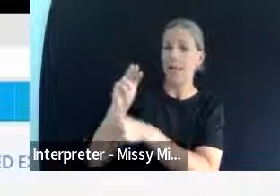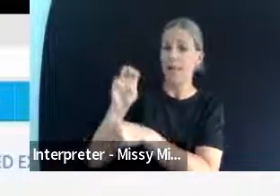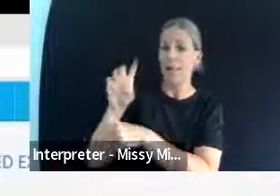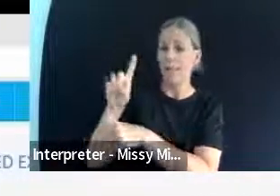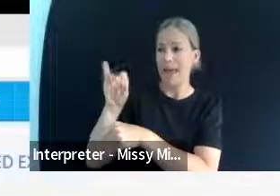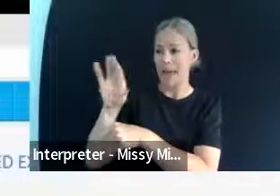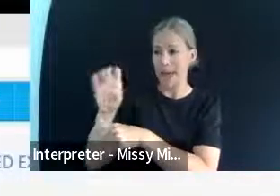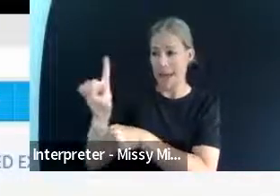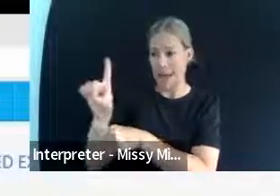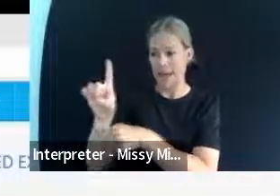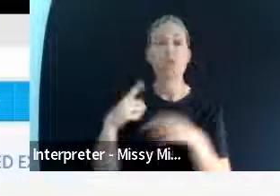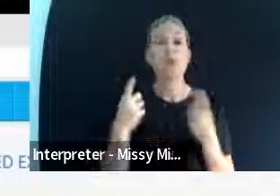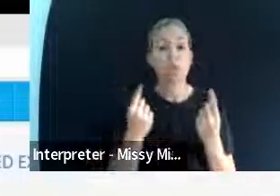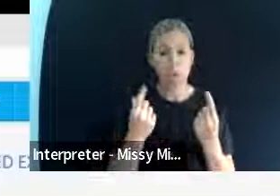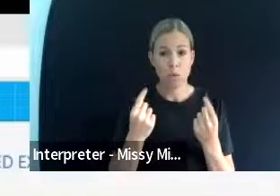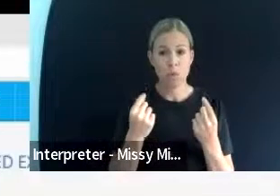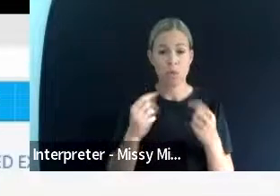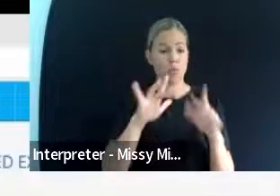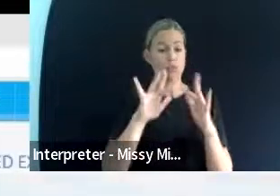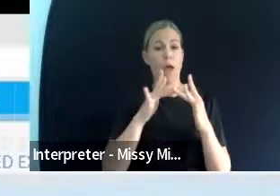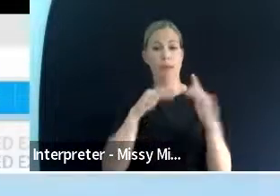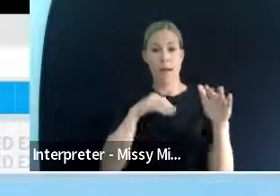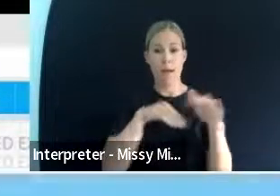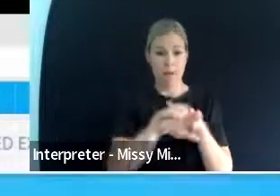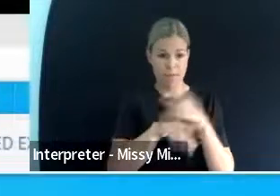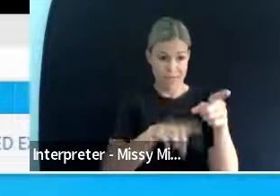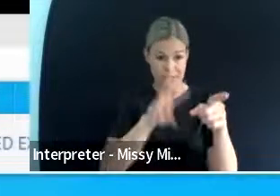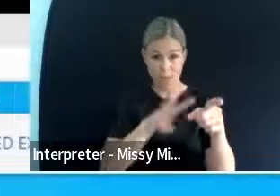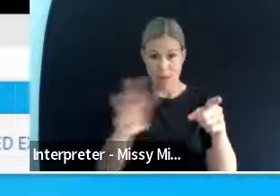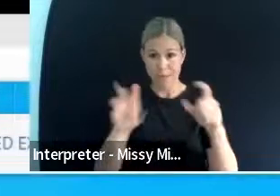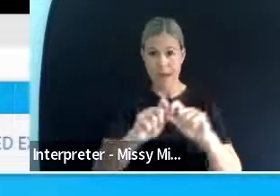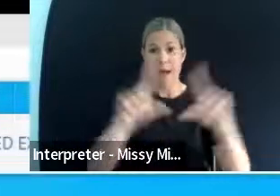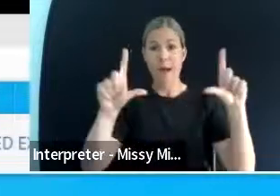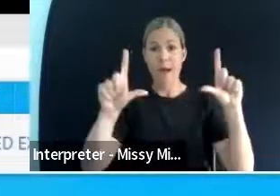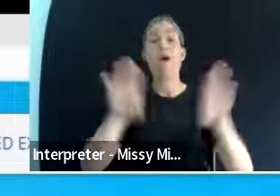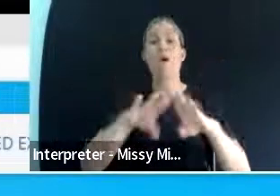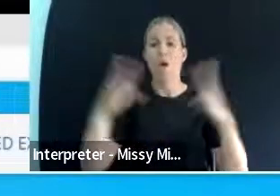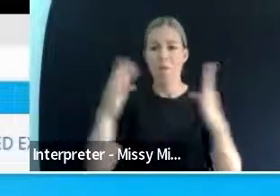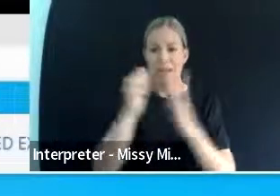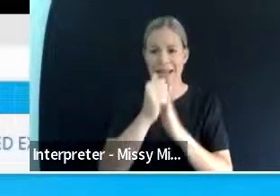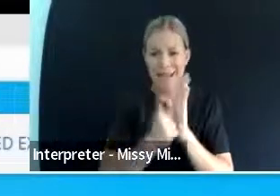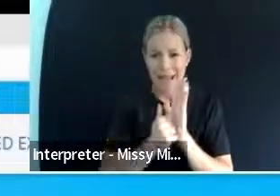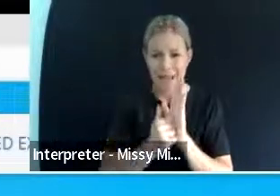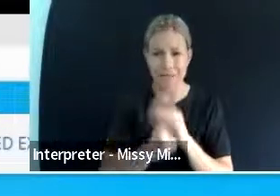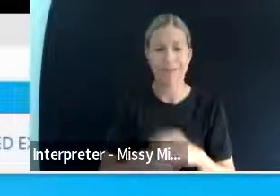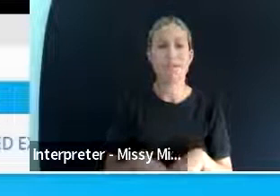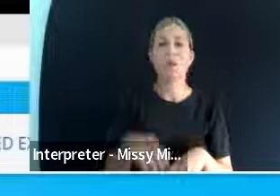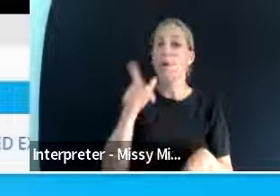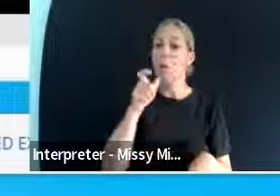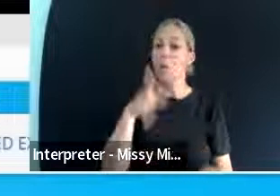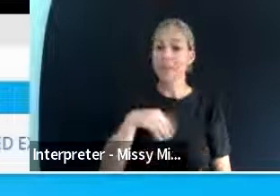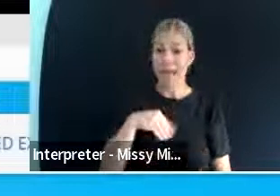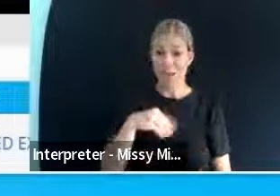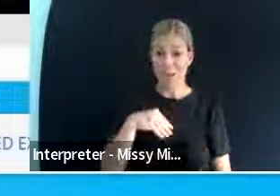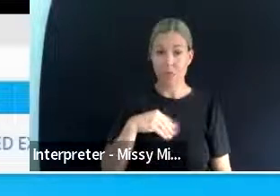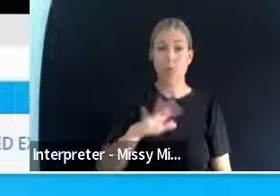account online from this website. Who is eligible? Anyone whose disability occurred before the age